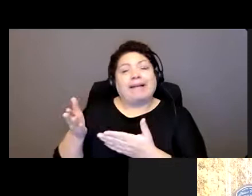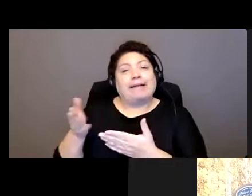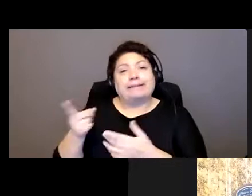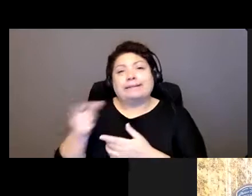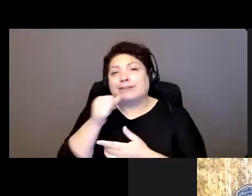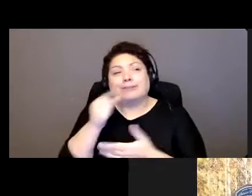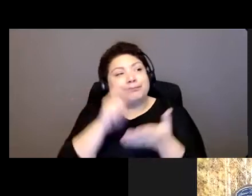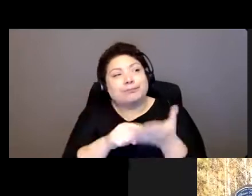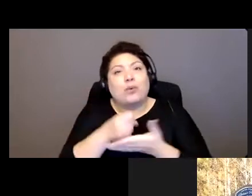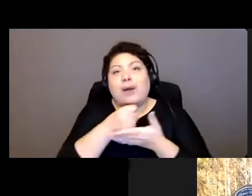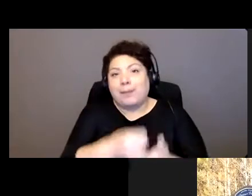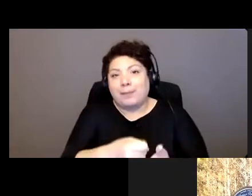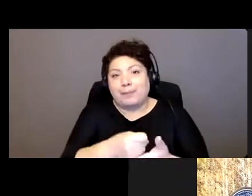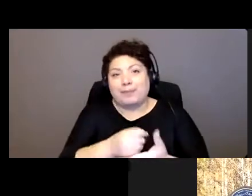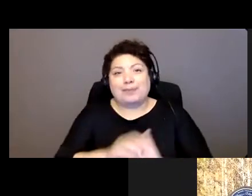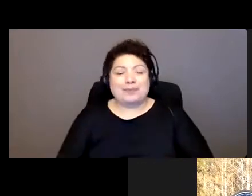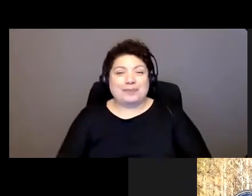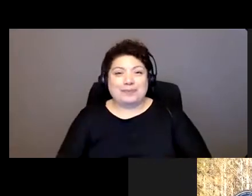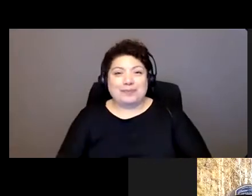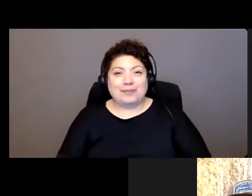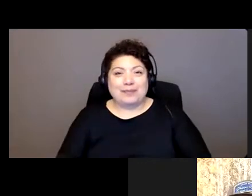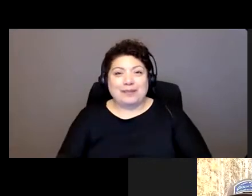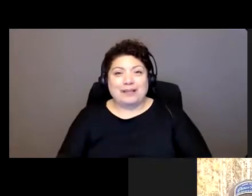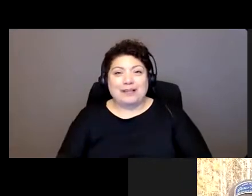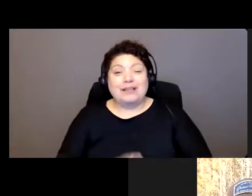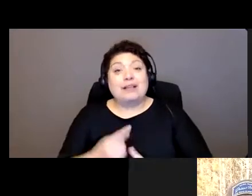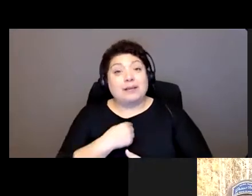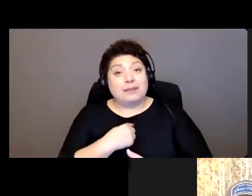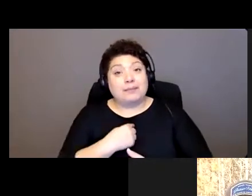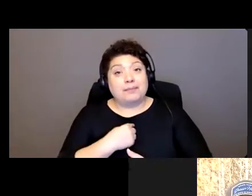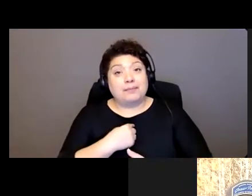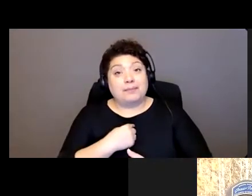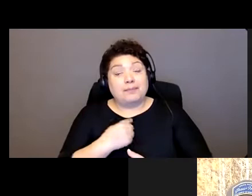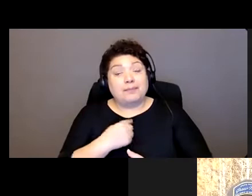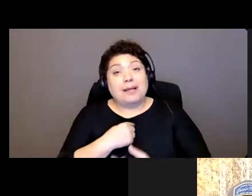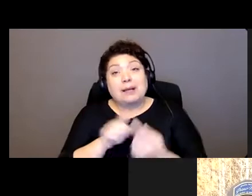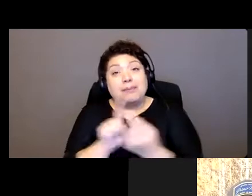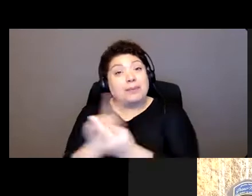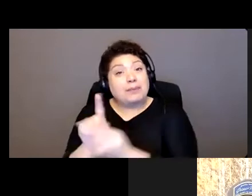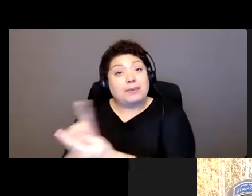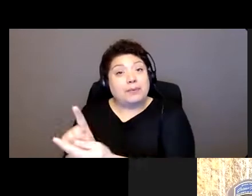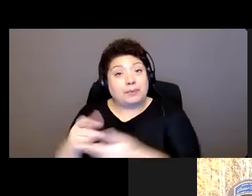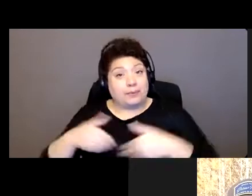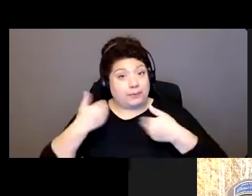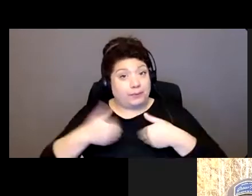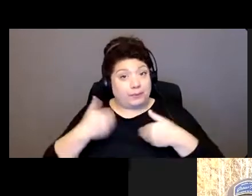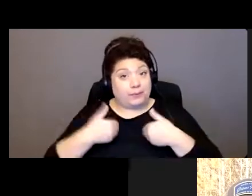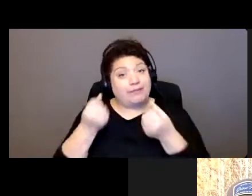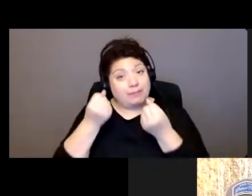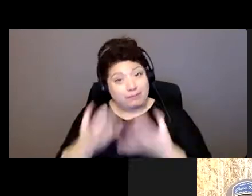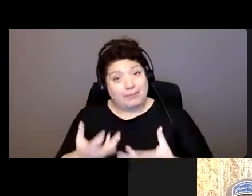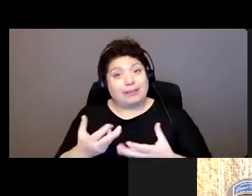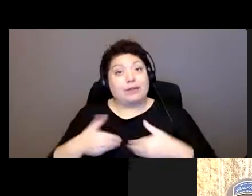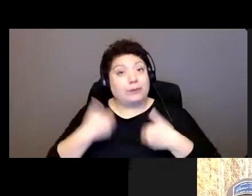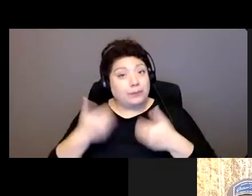But when I go out there and my young people I hang out with, I have a lot of young followers